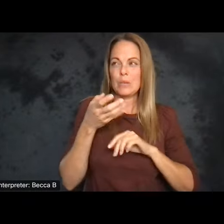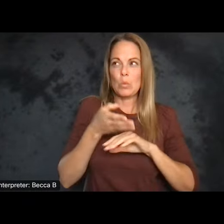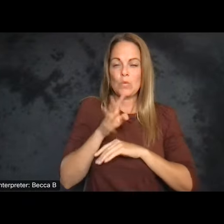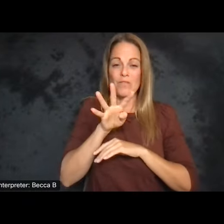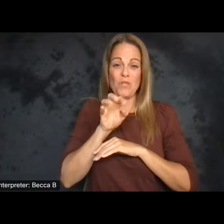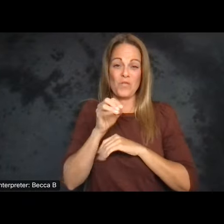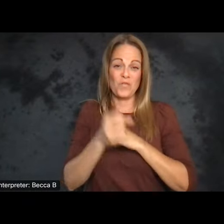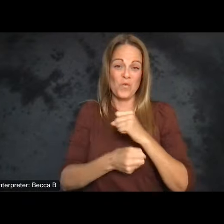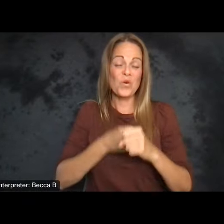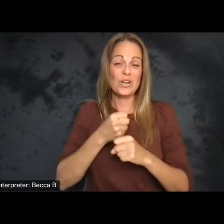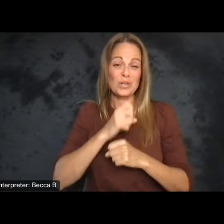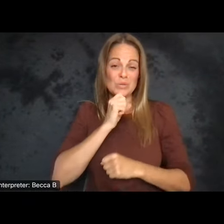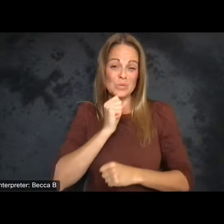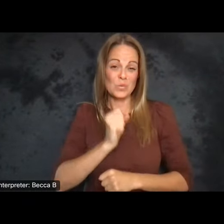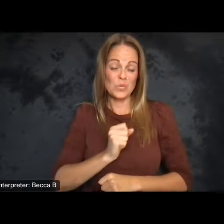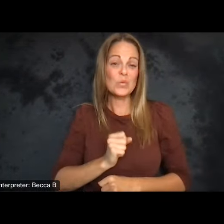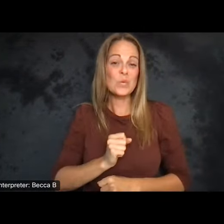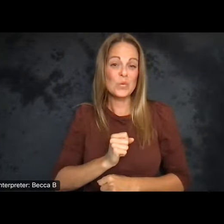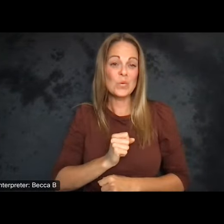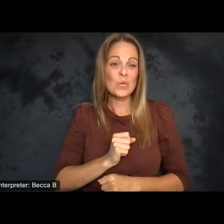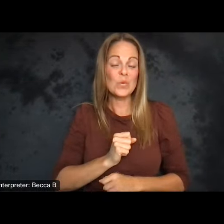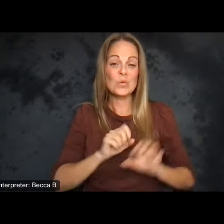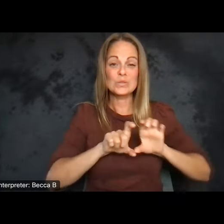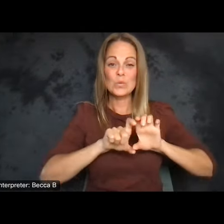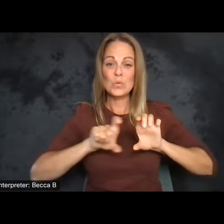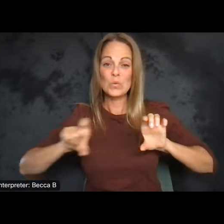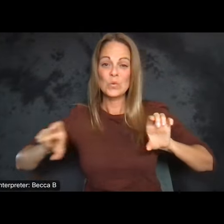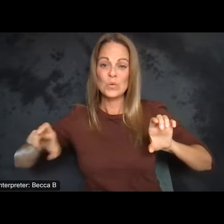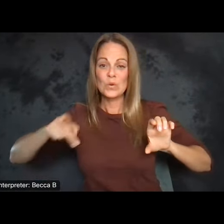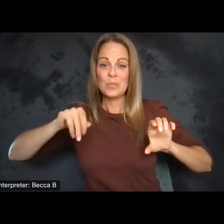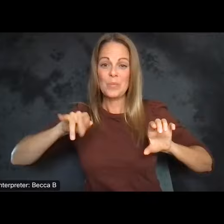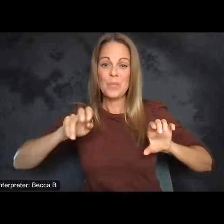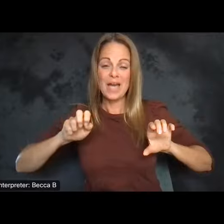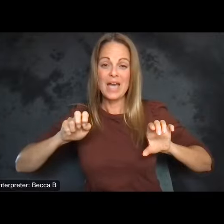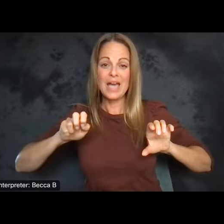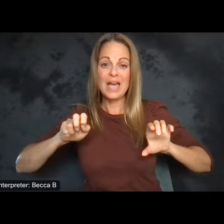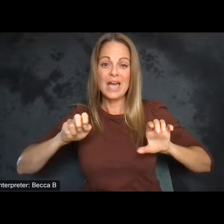the piping there that's carrying the steam there from the power plant back